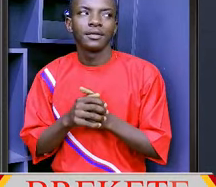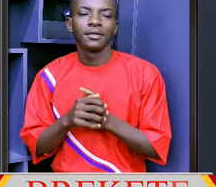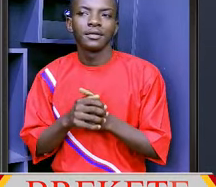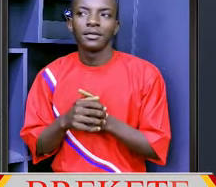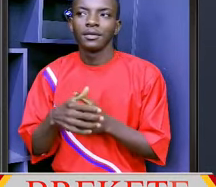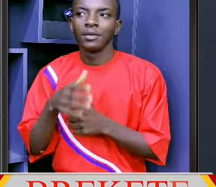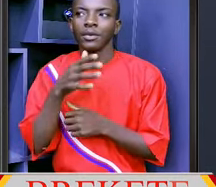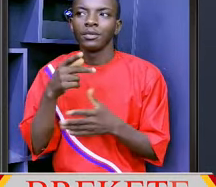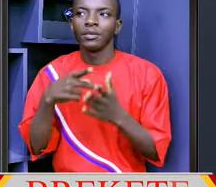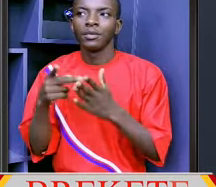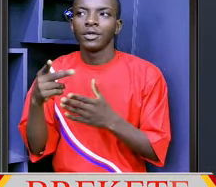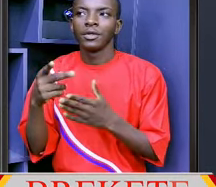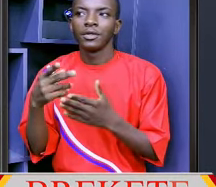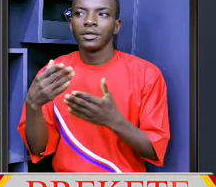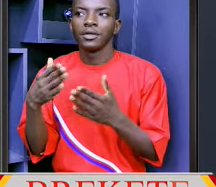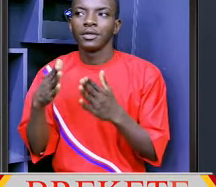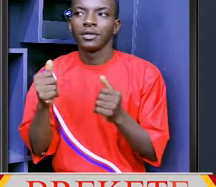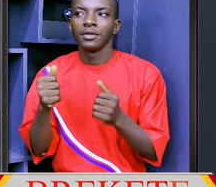Mama, when I don't pay the house rent,